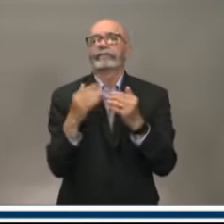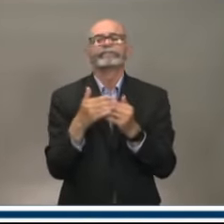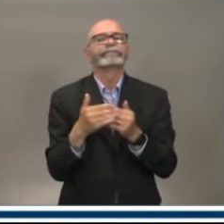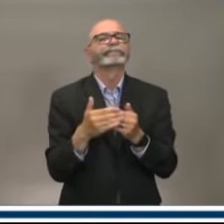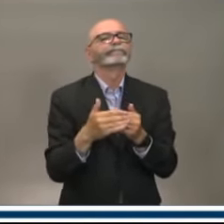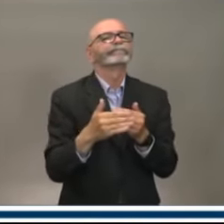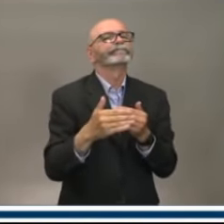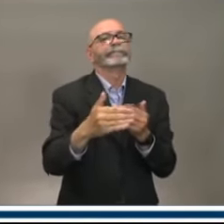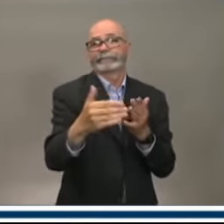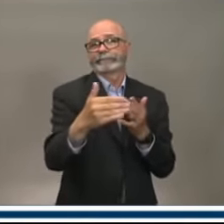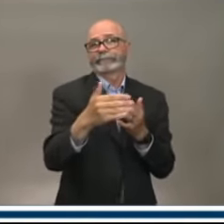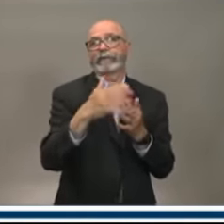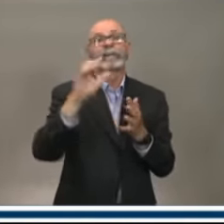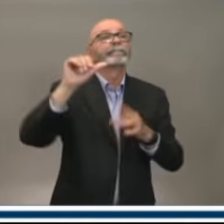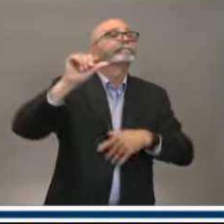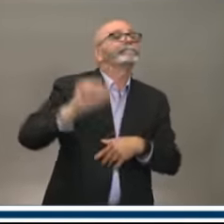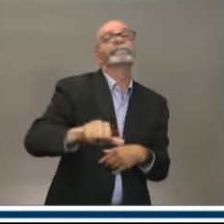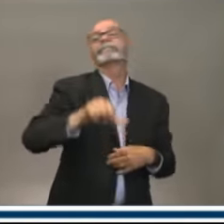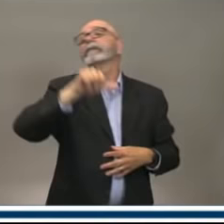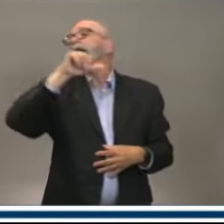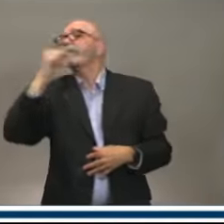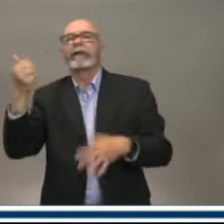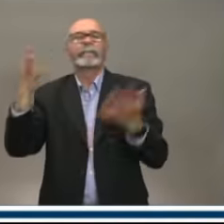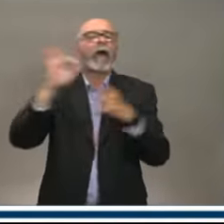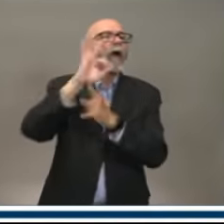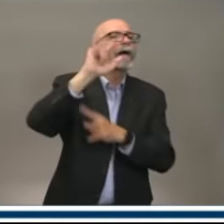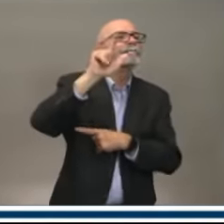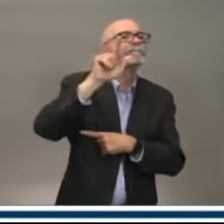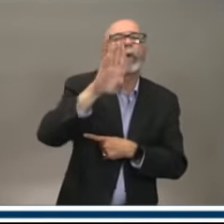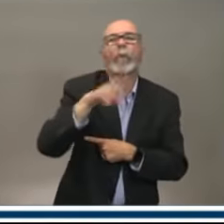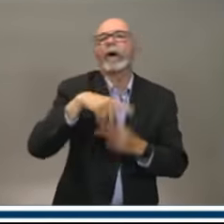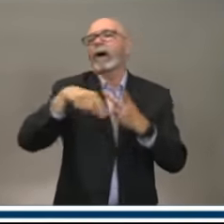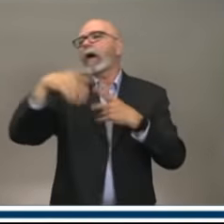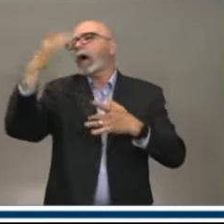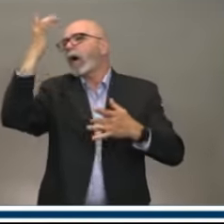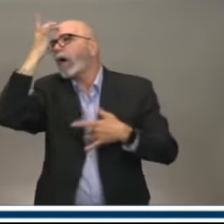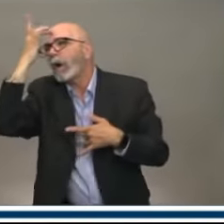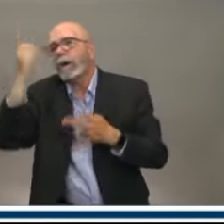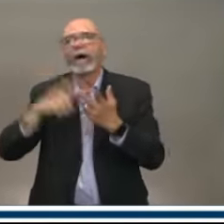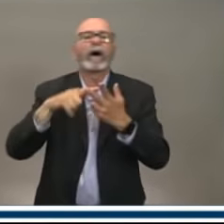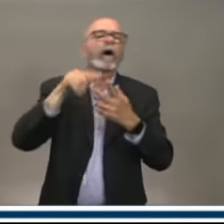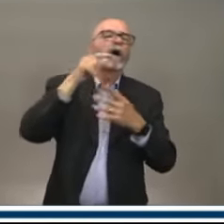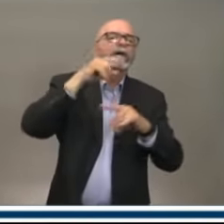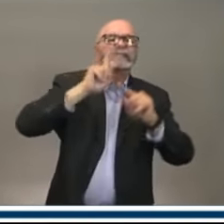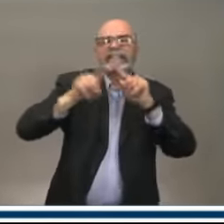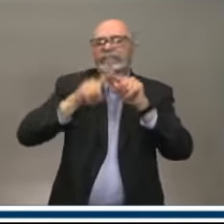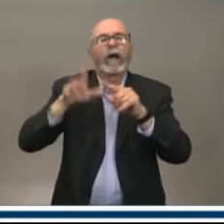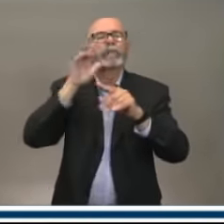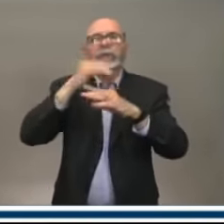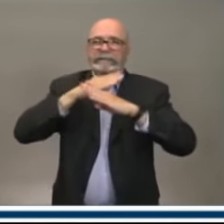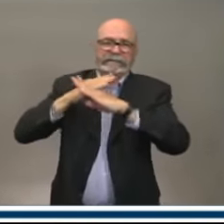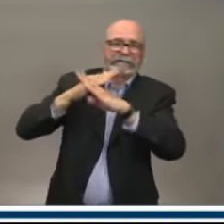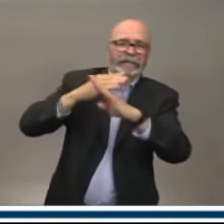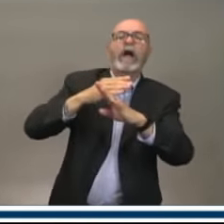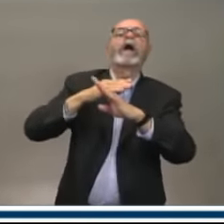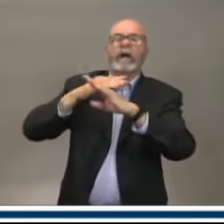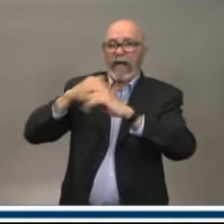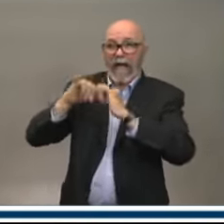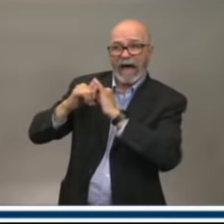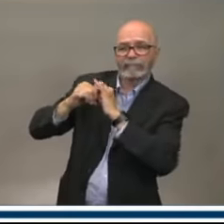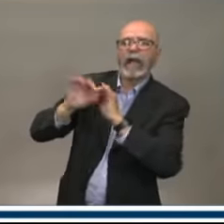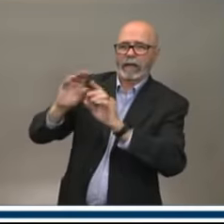viruses like influenza, other foodborne illnesses, those kind of things. These measures help prevent those kind of diseases as